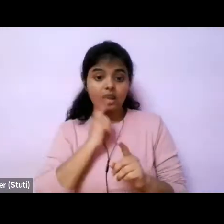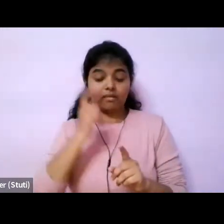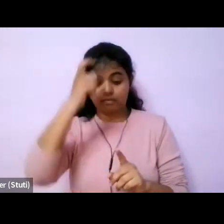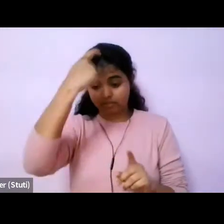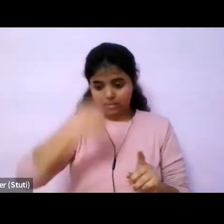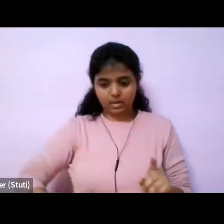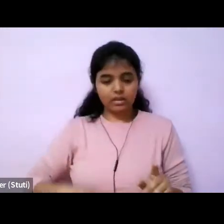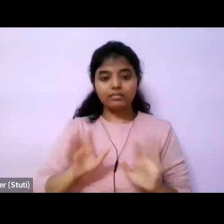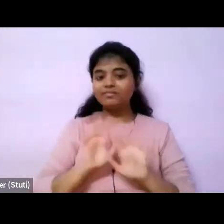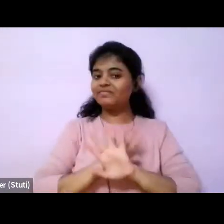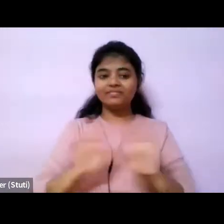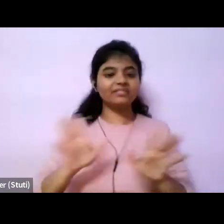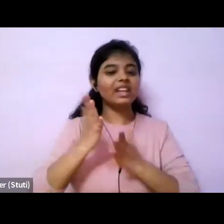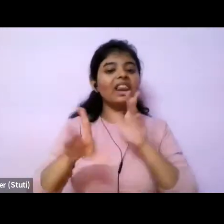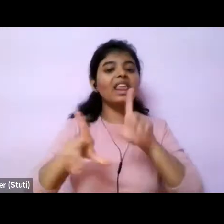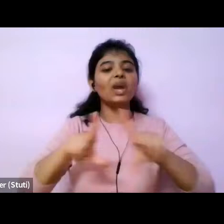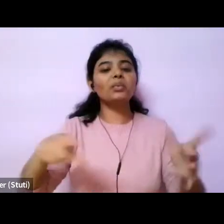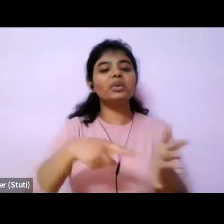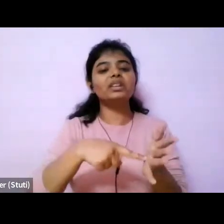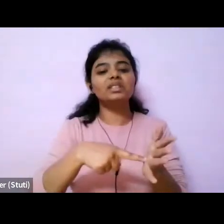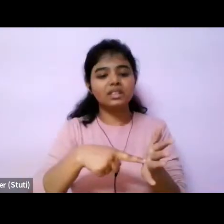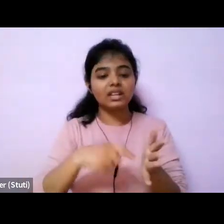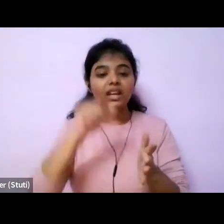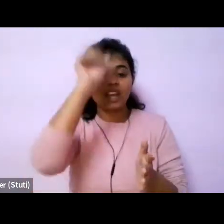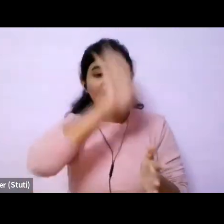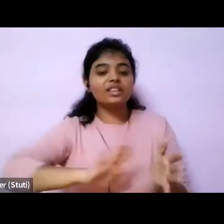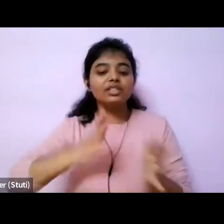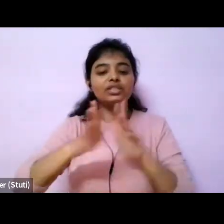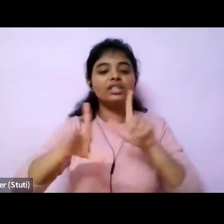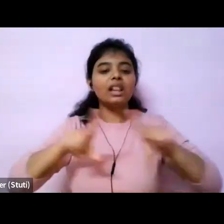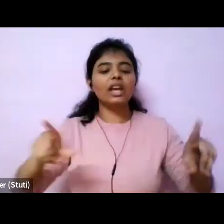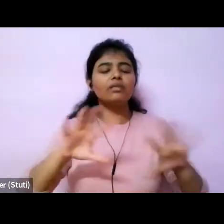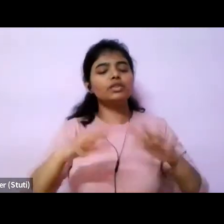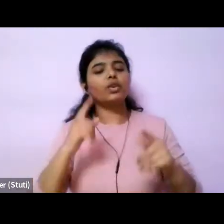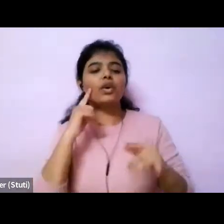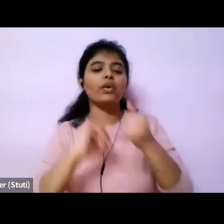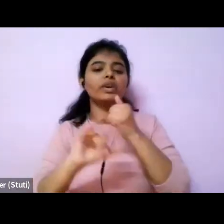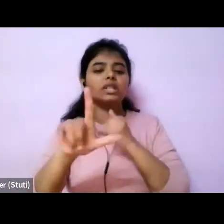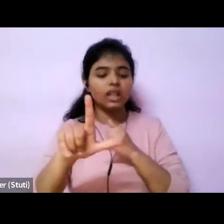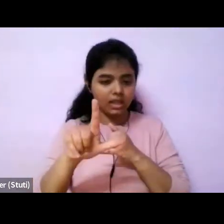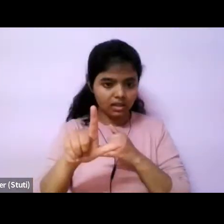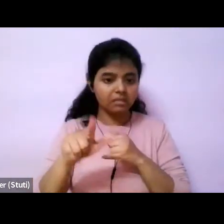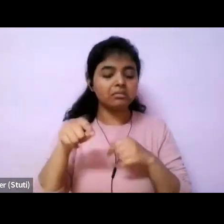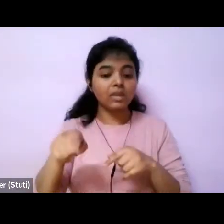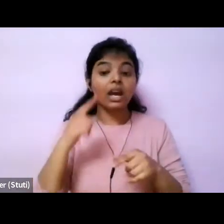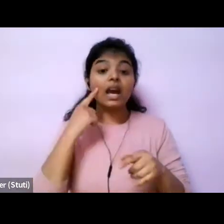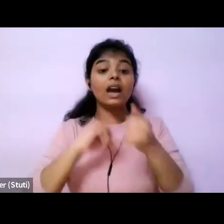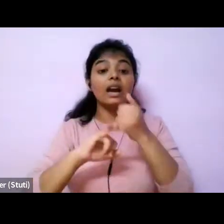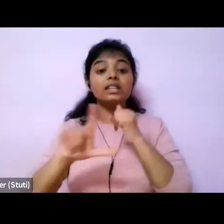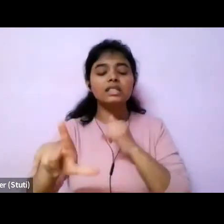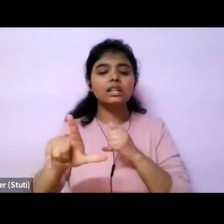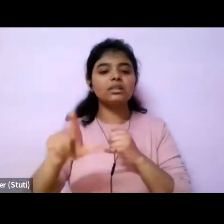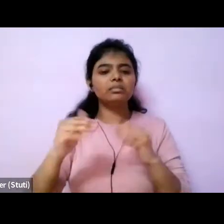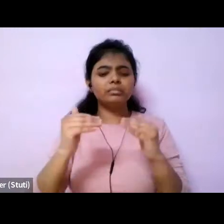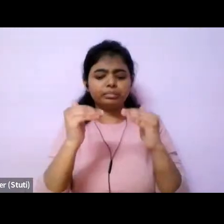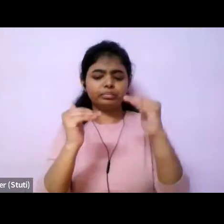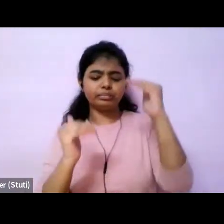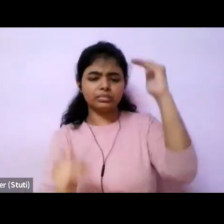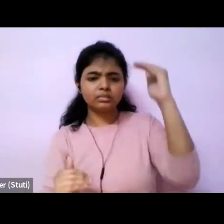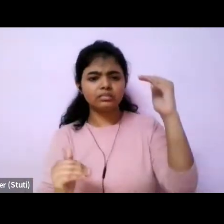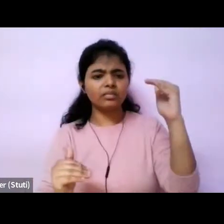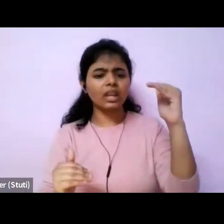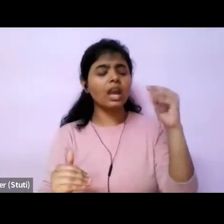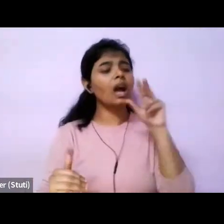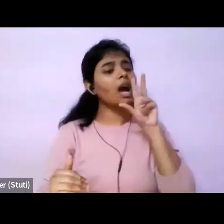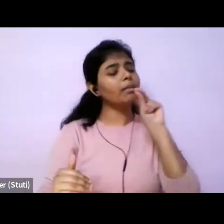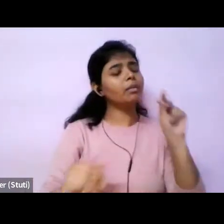the language of the deaf, that is Indian Sign Language or ISL. ISL is considered inferior to speech by the